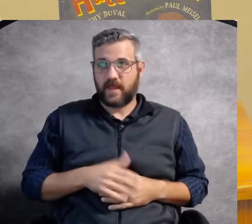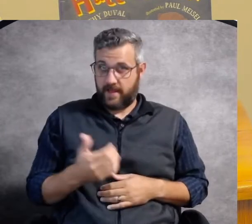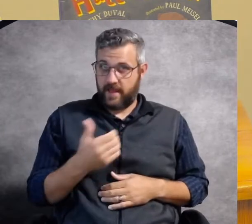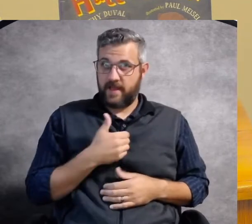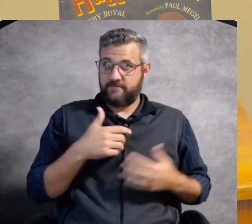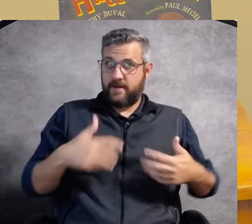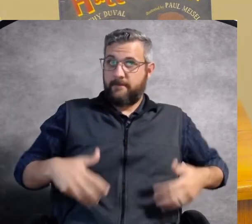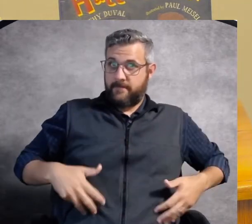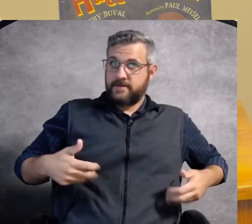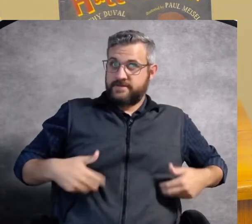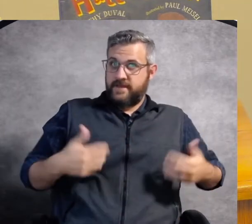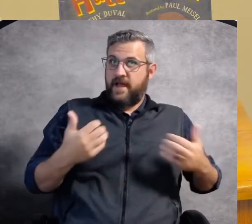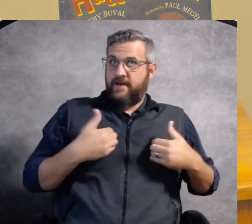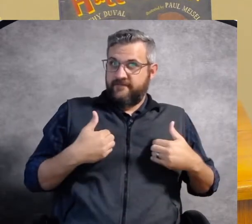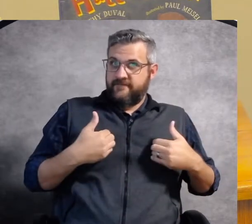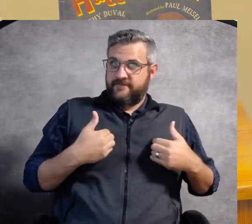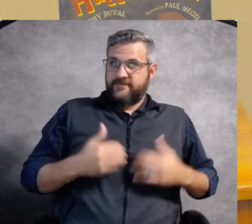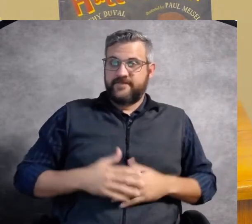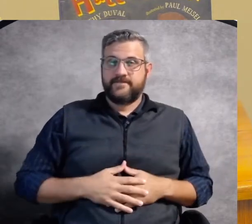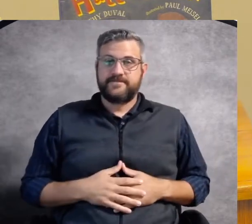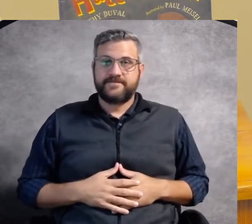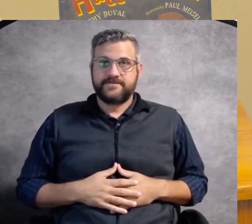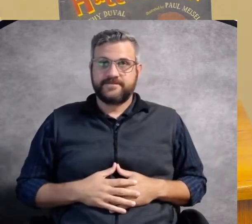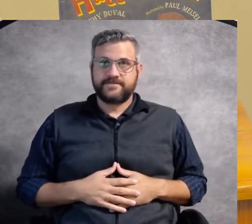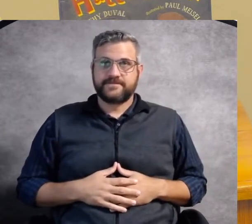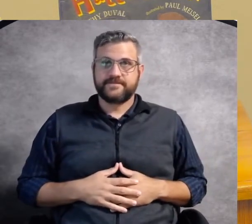Let's get our monkeys here.